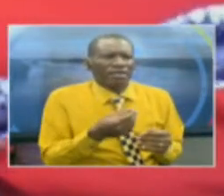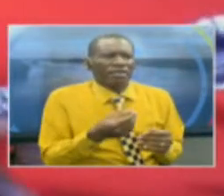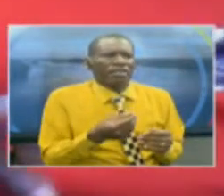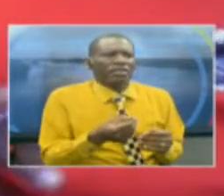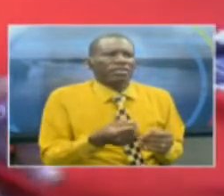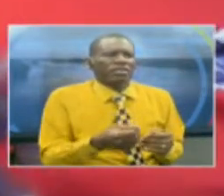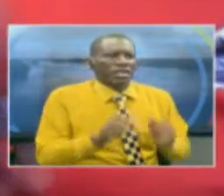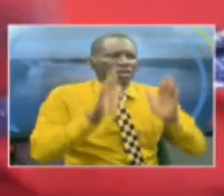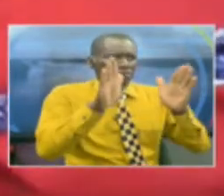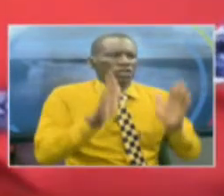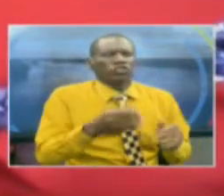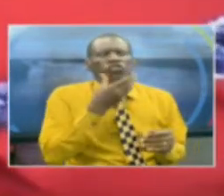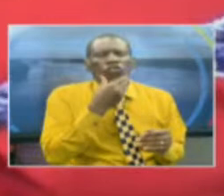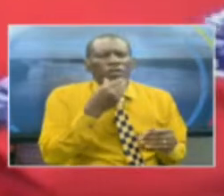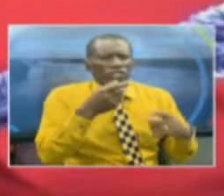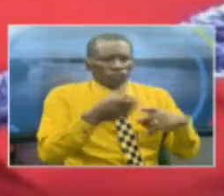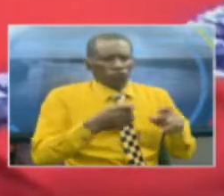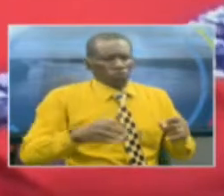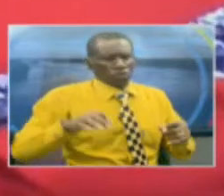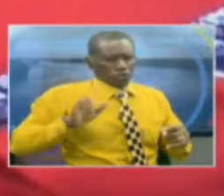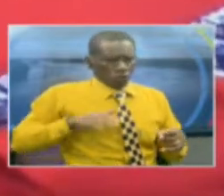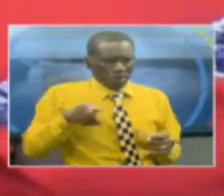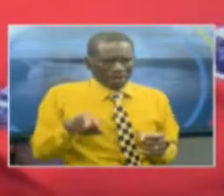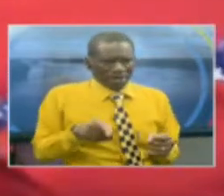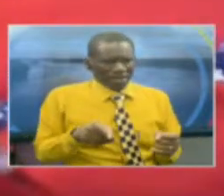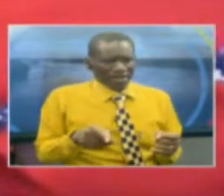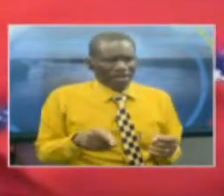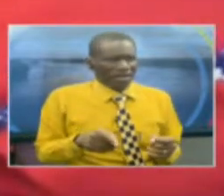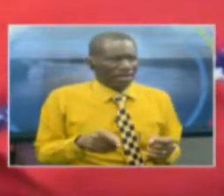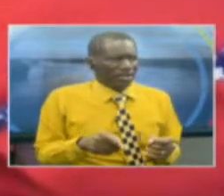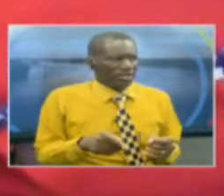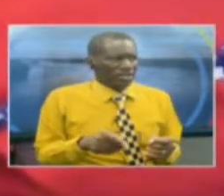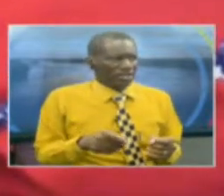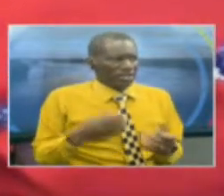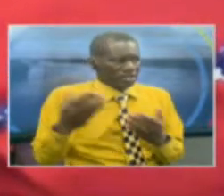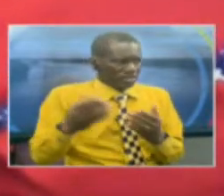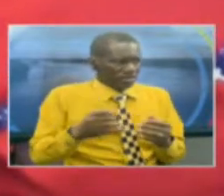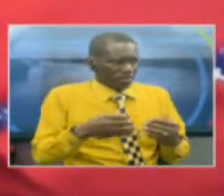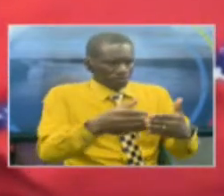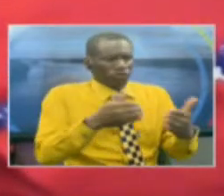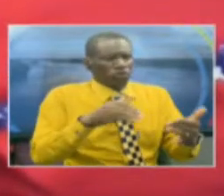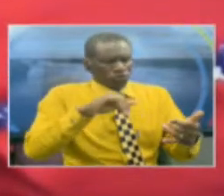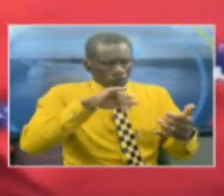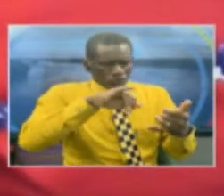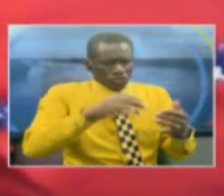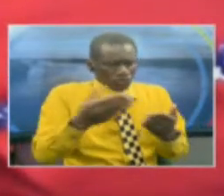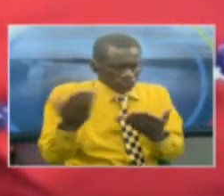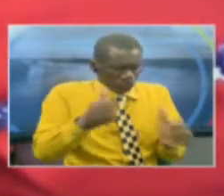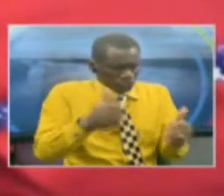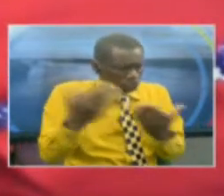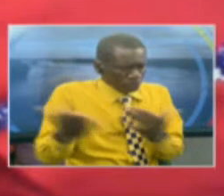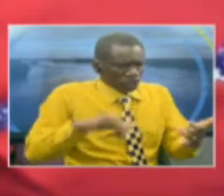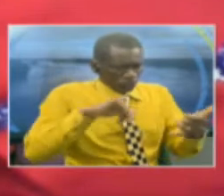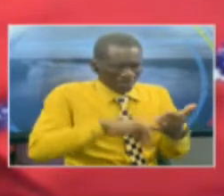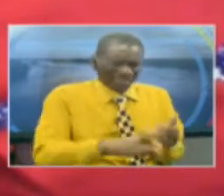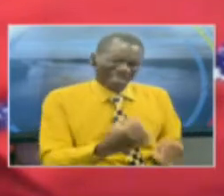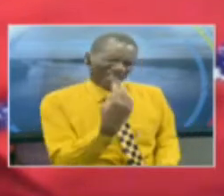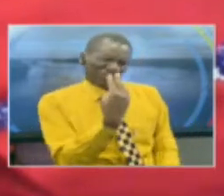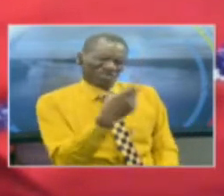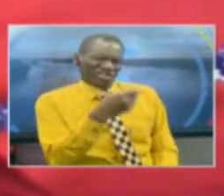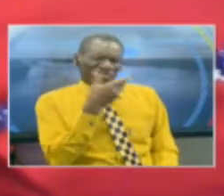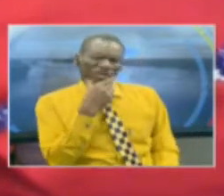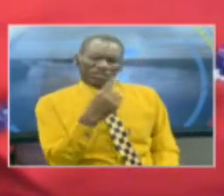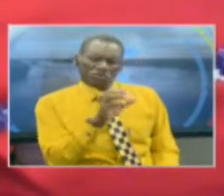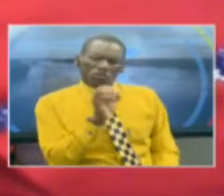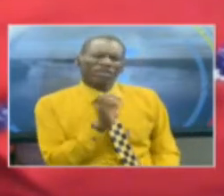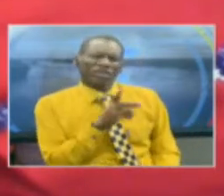a man comes from the lady he brings forth to marry. And I looked at it and I said, it's